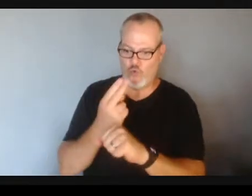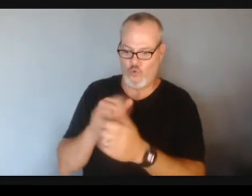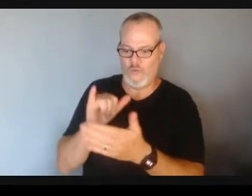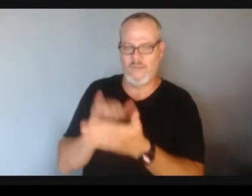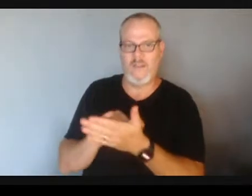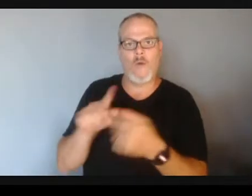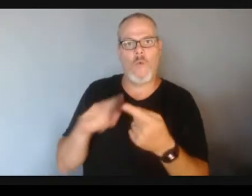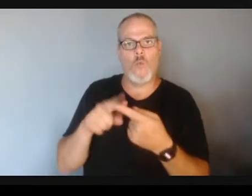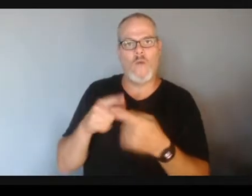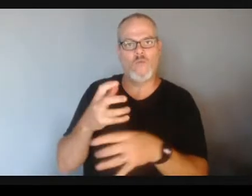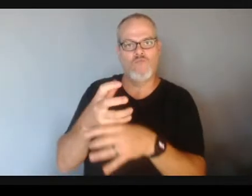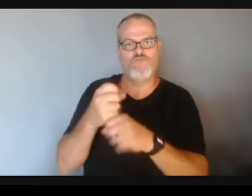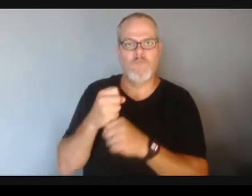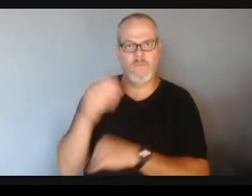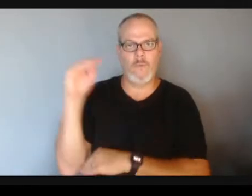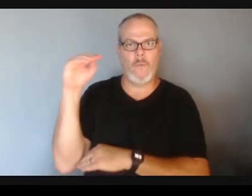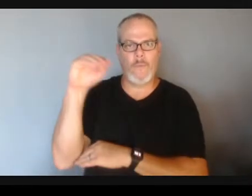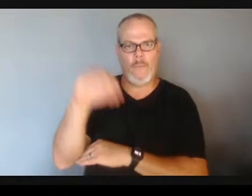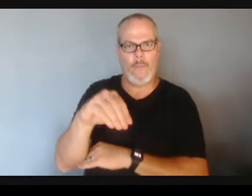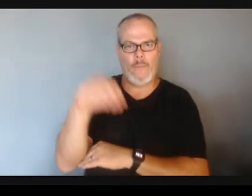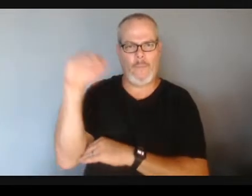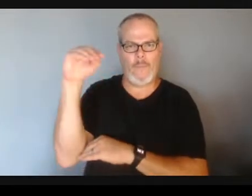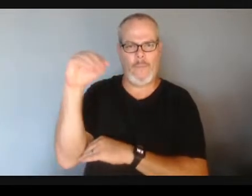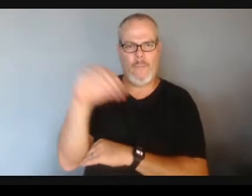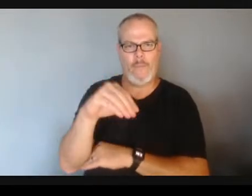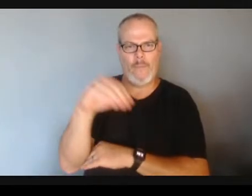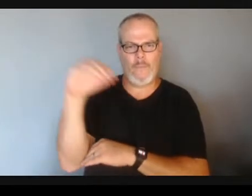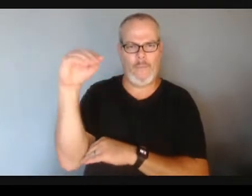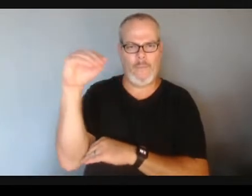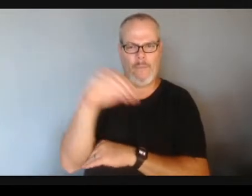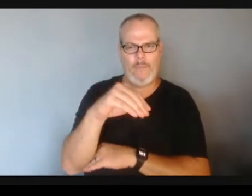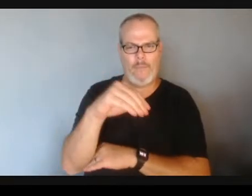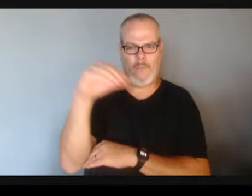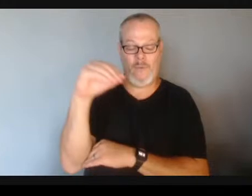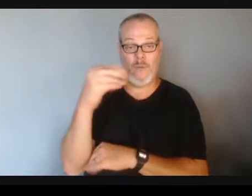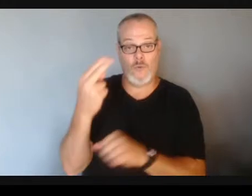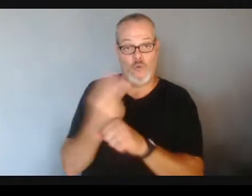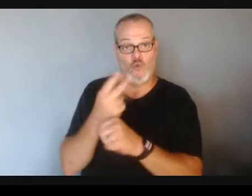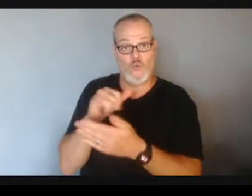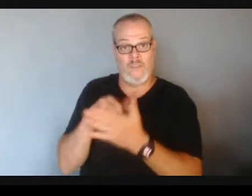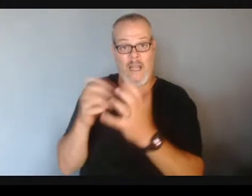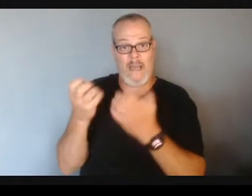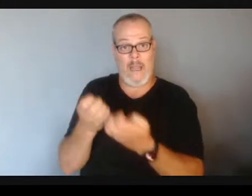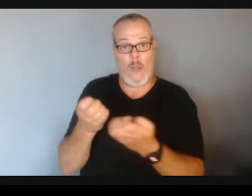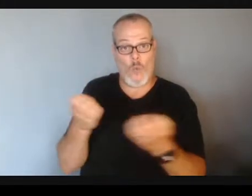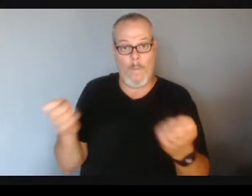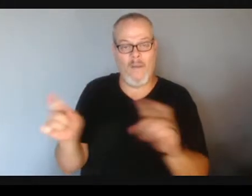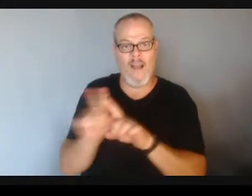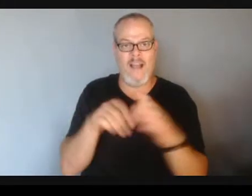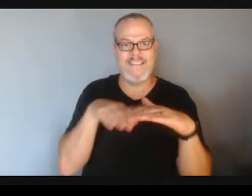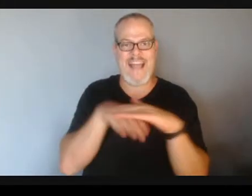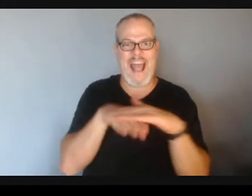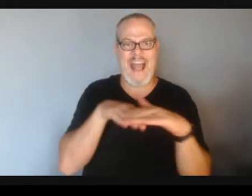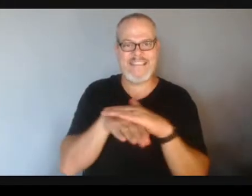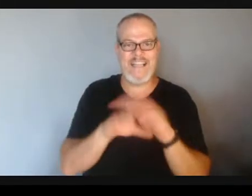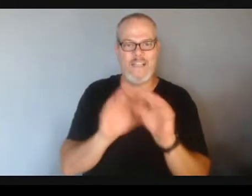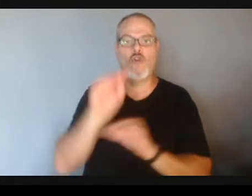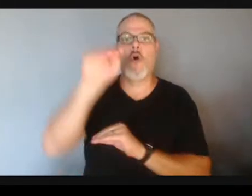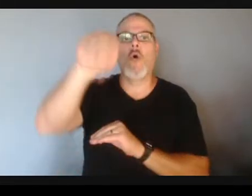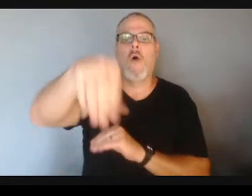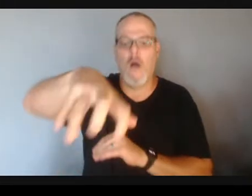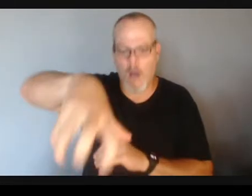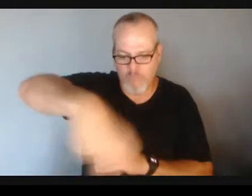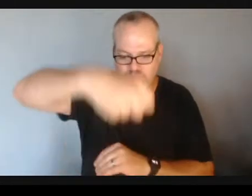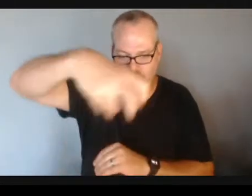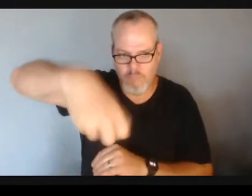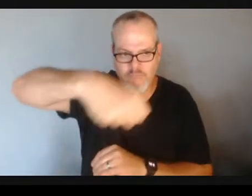here. Because that was the plan, is to use that as a access to the other side and then